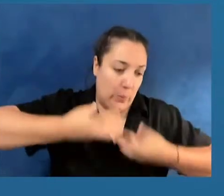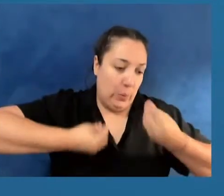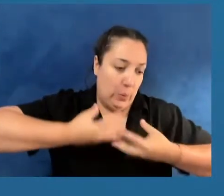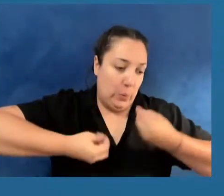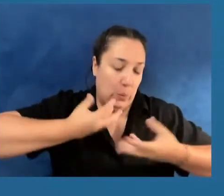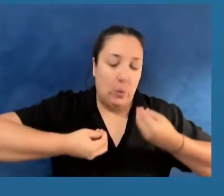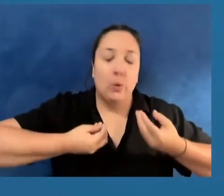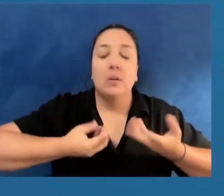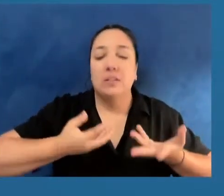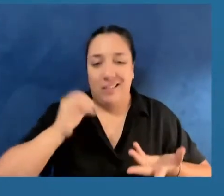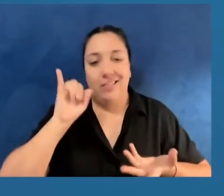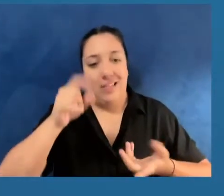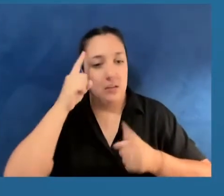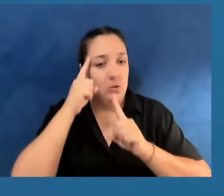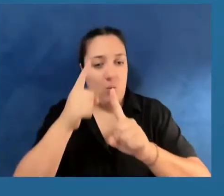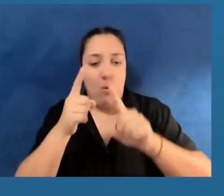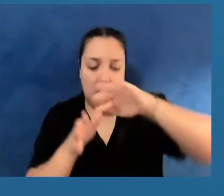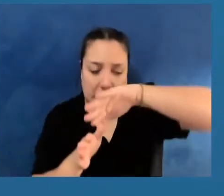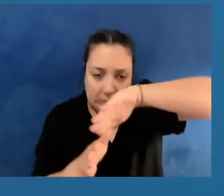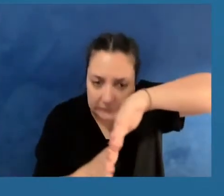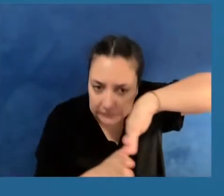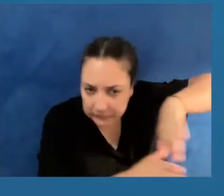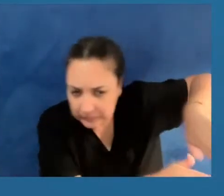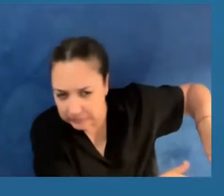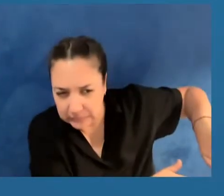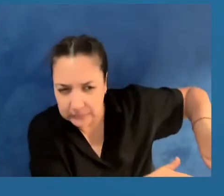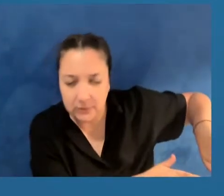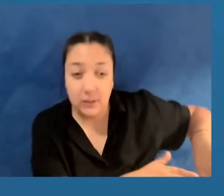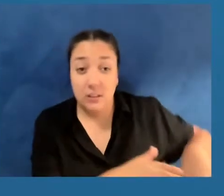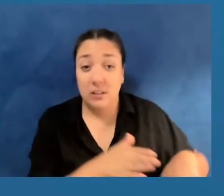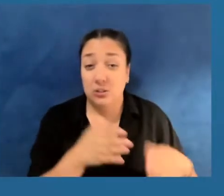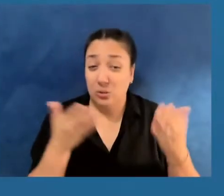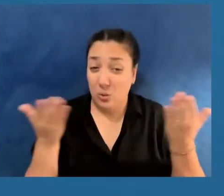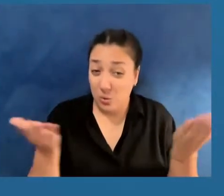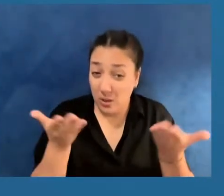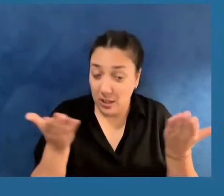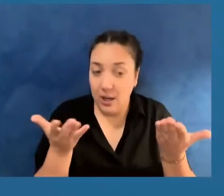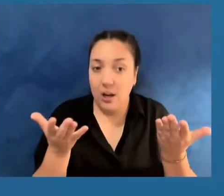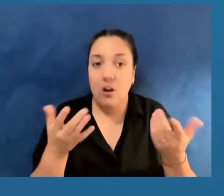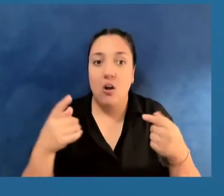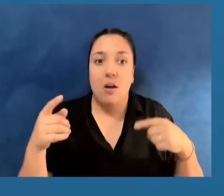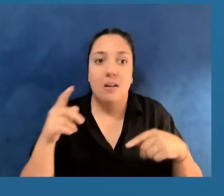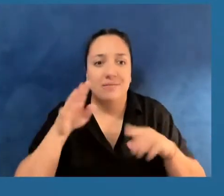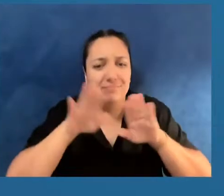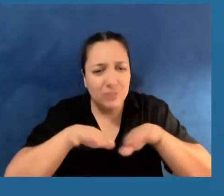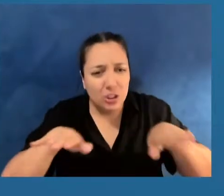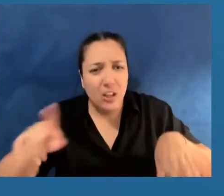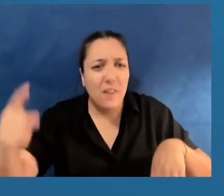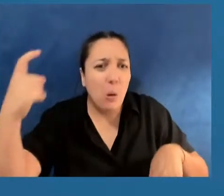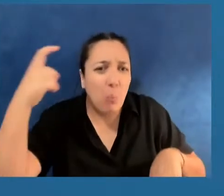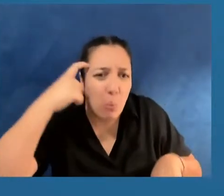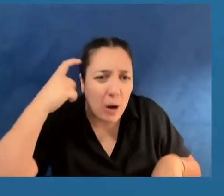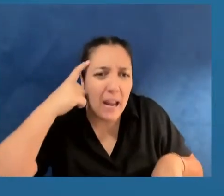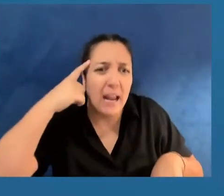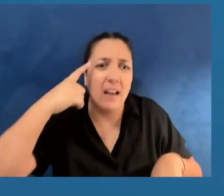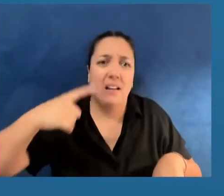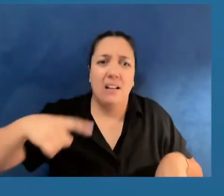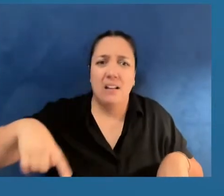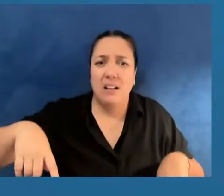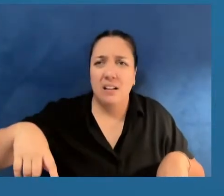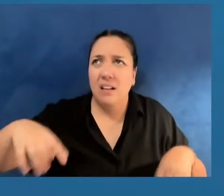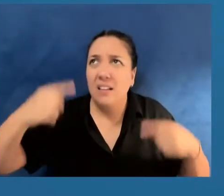your leadership and what we're doing here and across the state, really helping to rewire kids' brains and minds for the positive things that